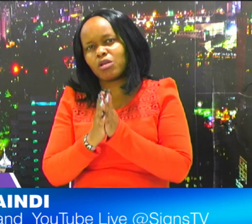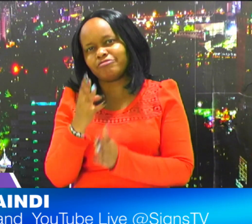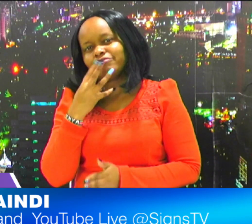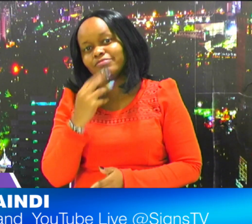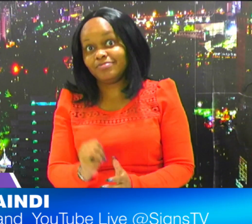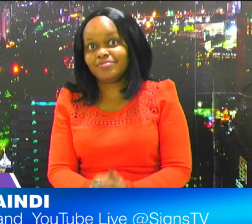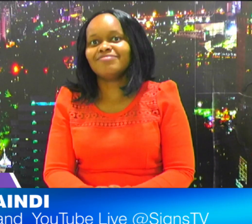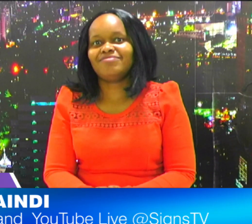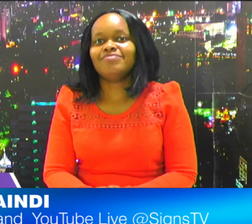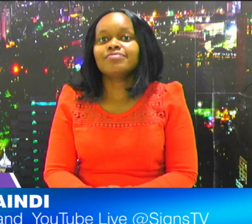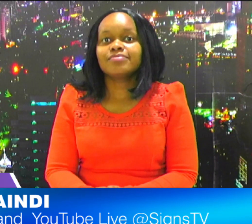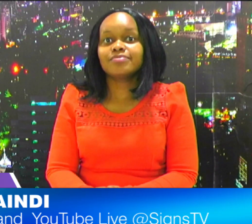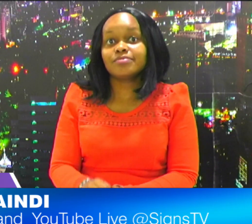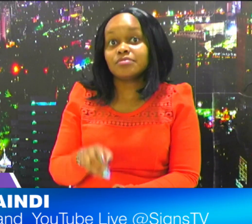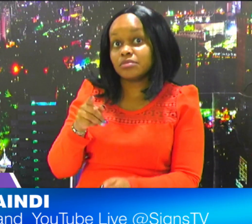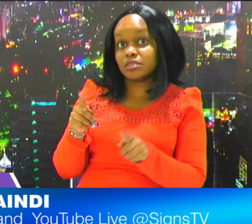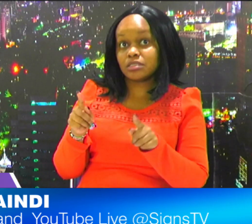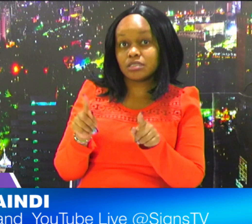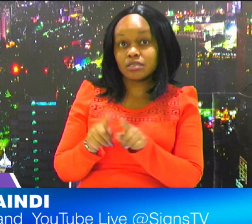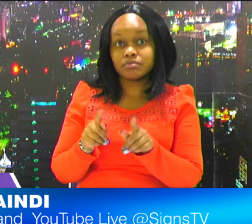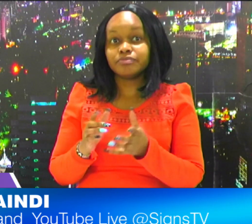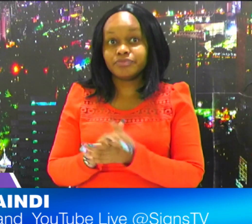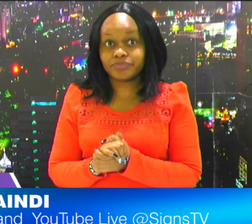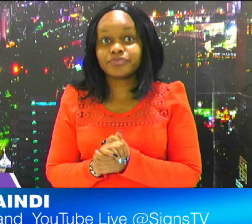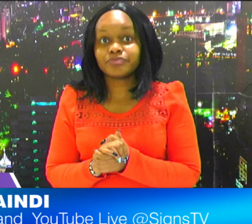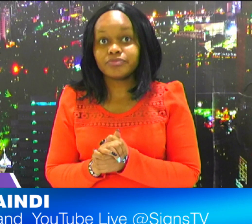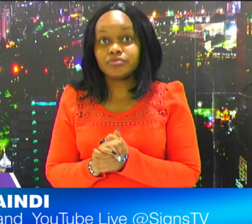station will be given a phone